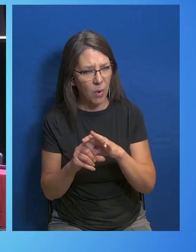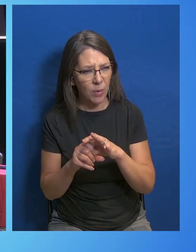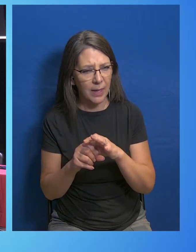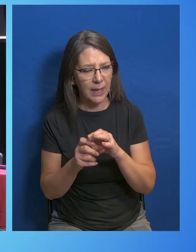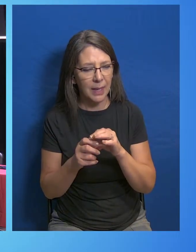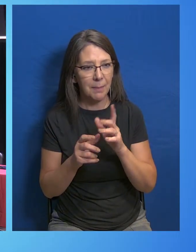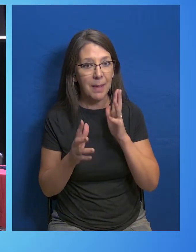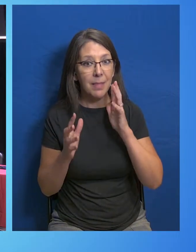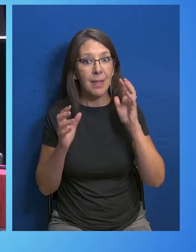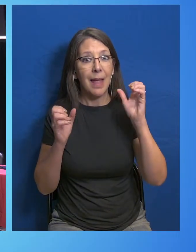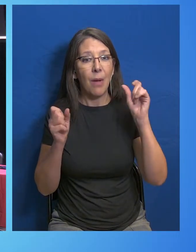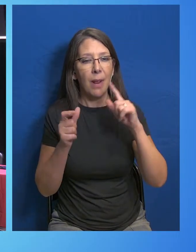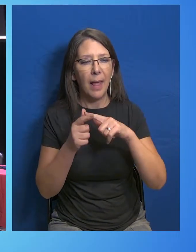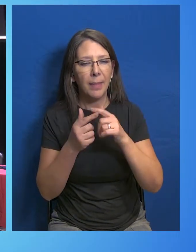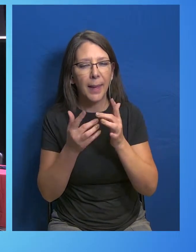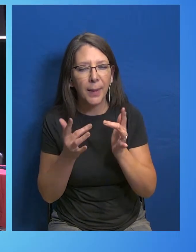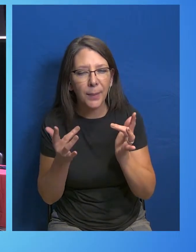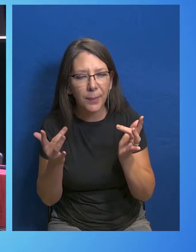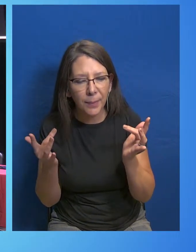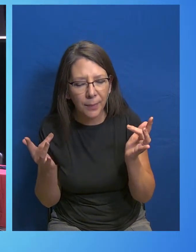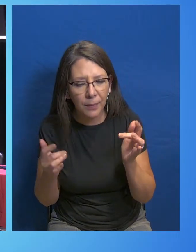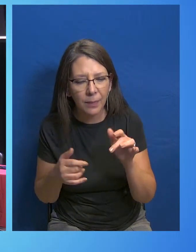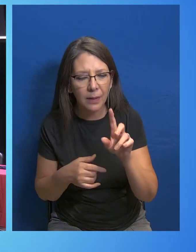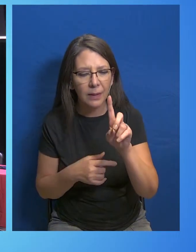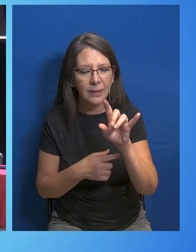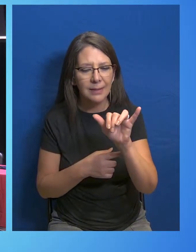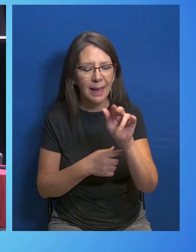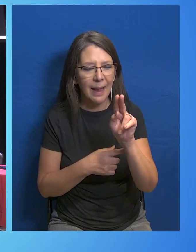I'm sorry, that board member that just spoke, could you repeat?